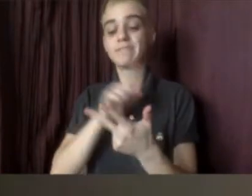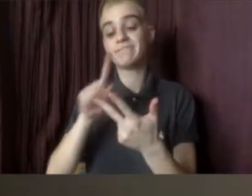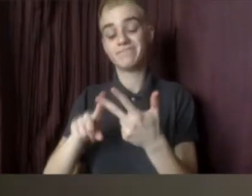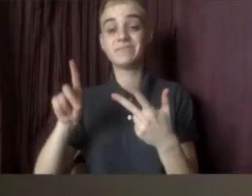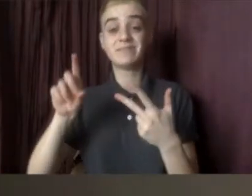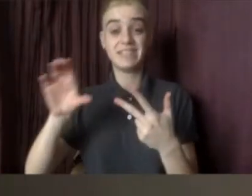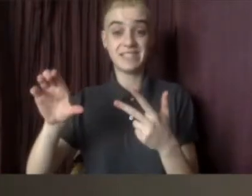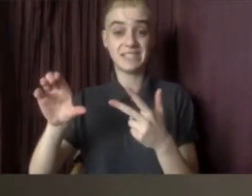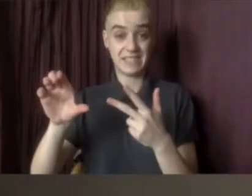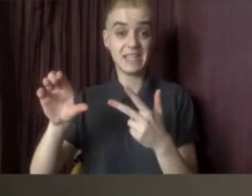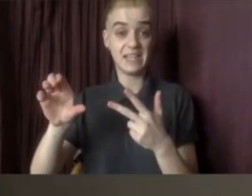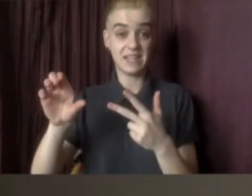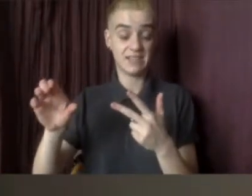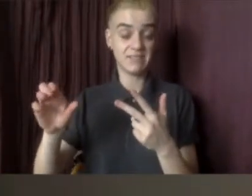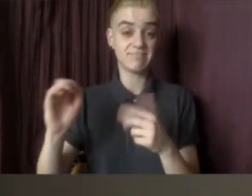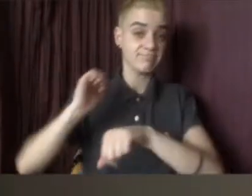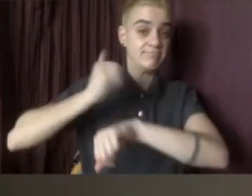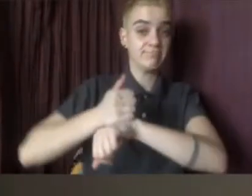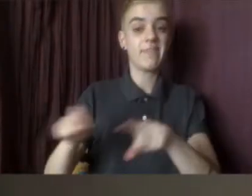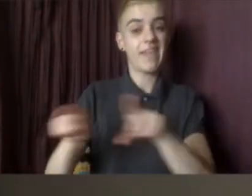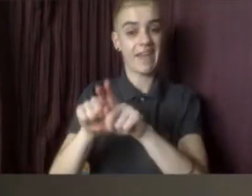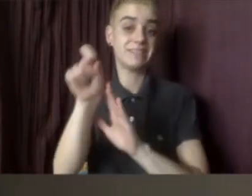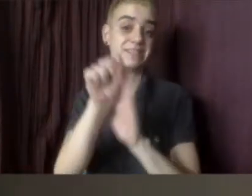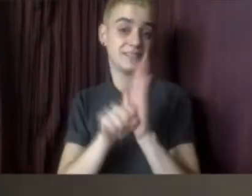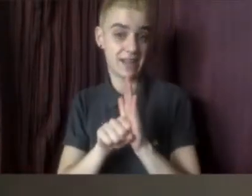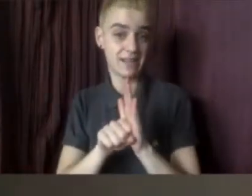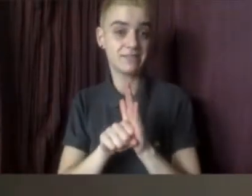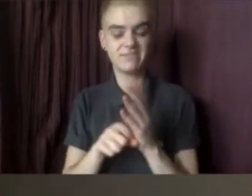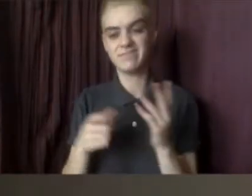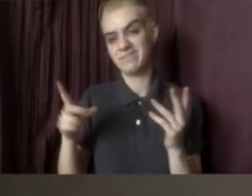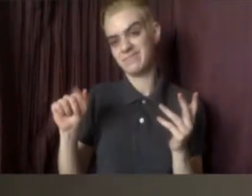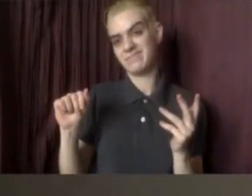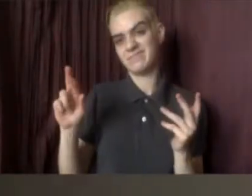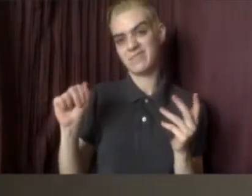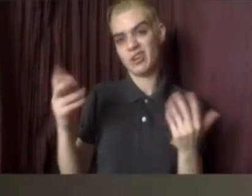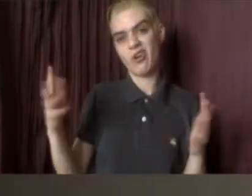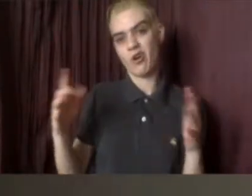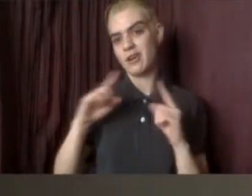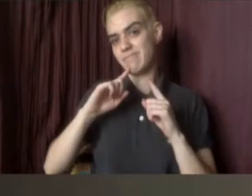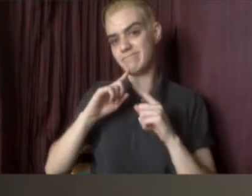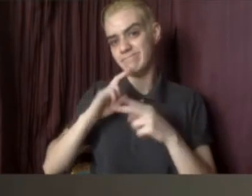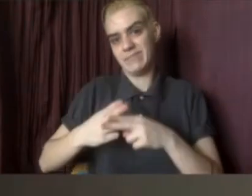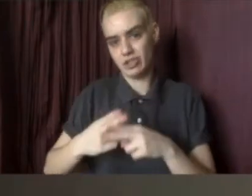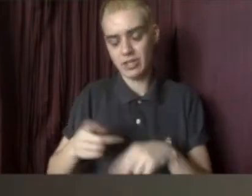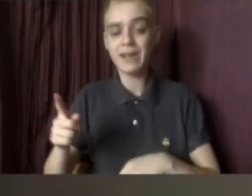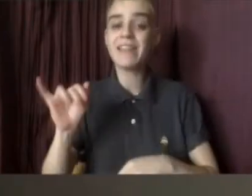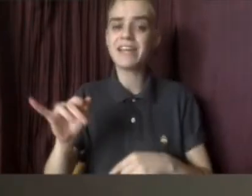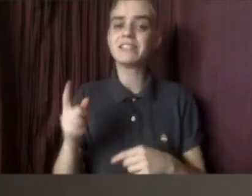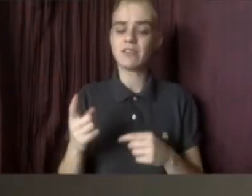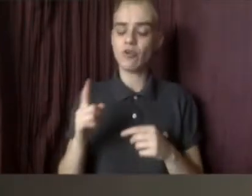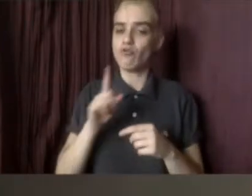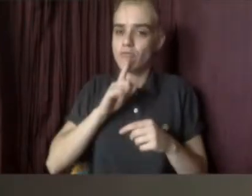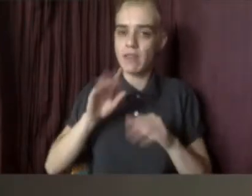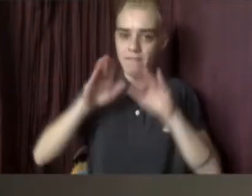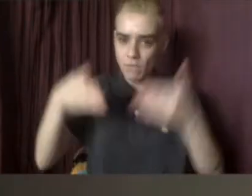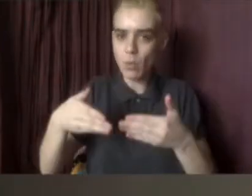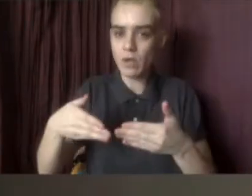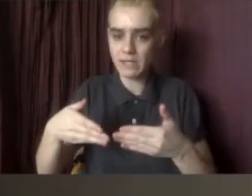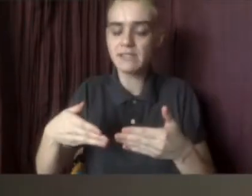your senator on my behalf, because I unfortunately don't have that ability.